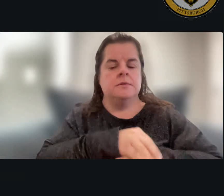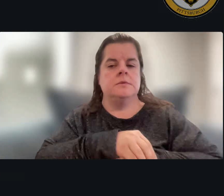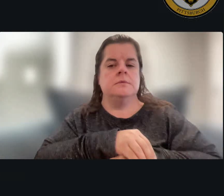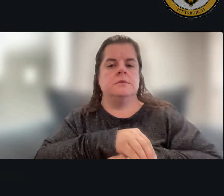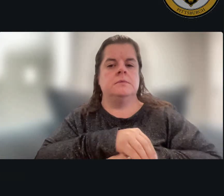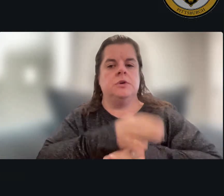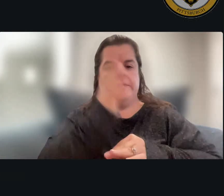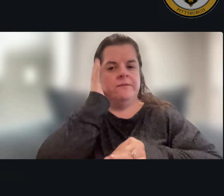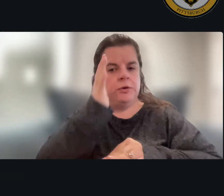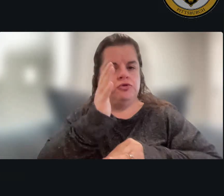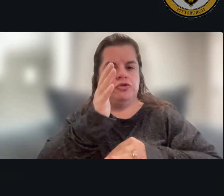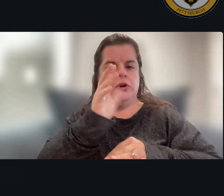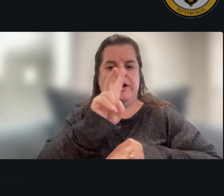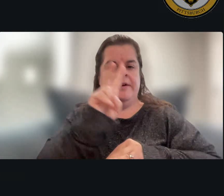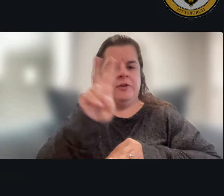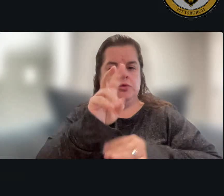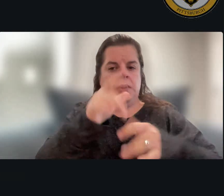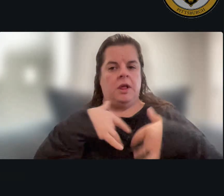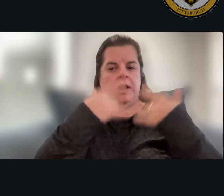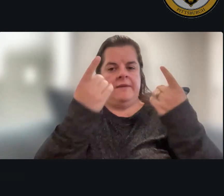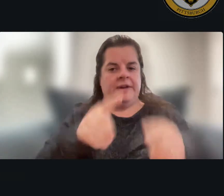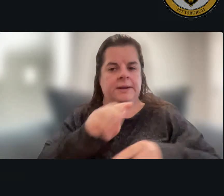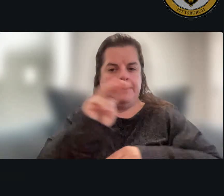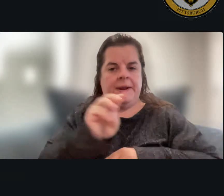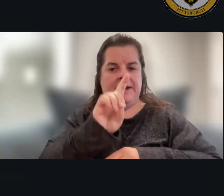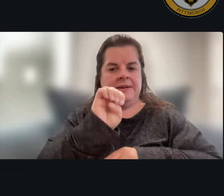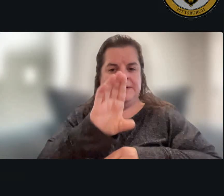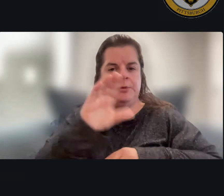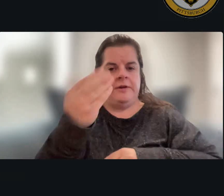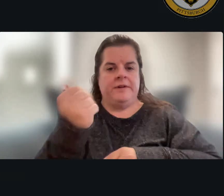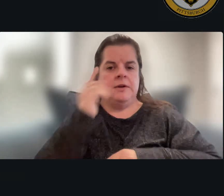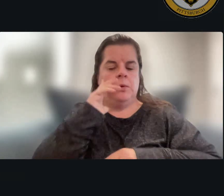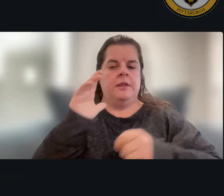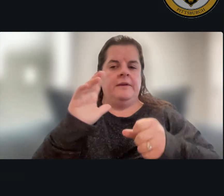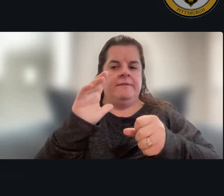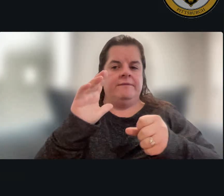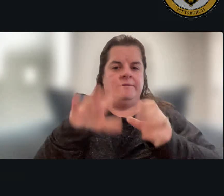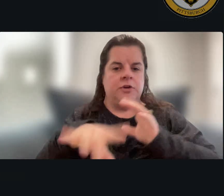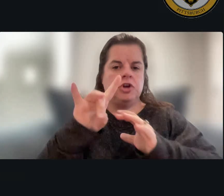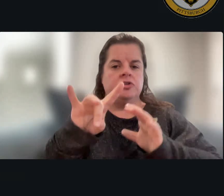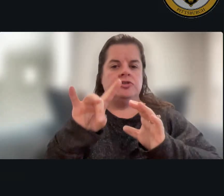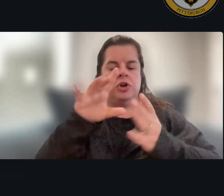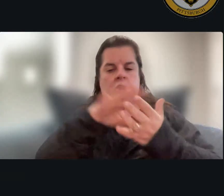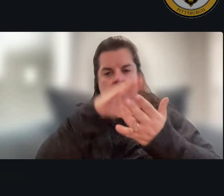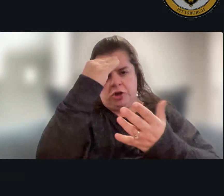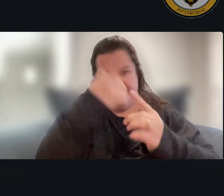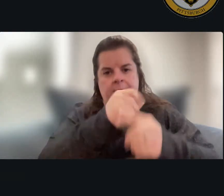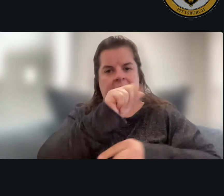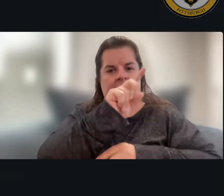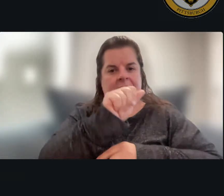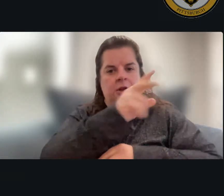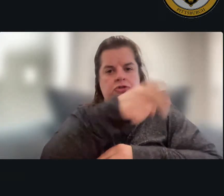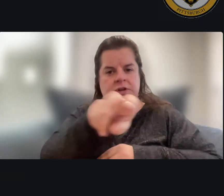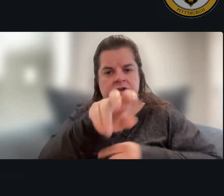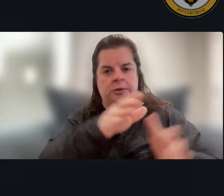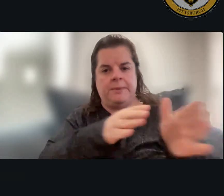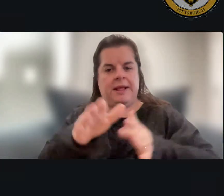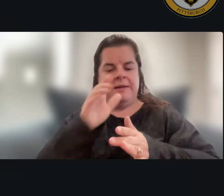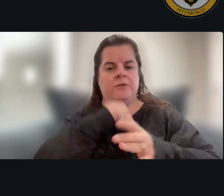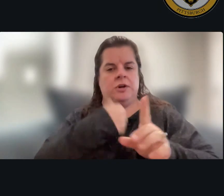upcoming virtual event on Monday, December 15th, which will cover the first findings from Pittsburgh's ADA transition plan and